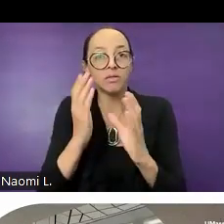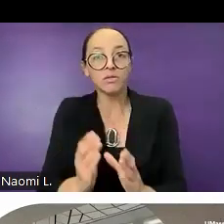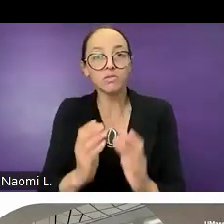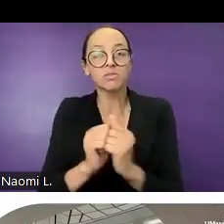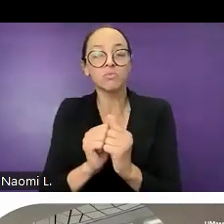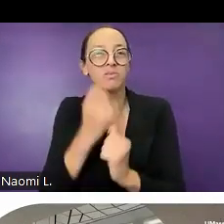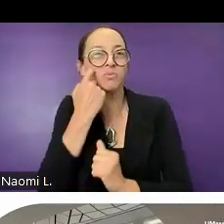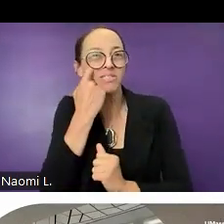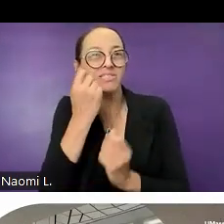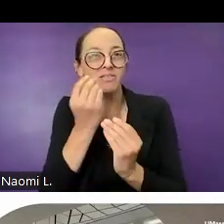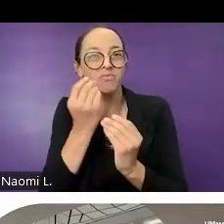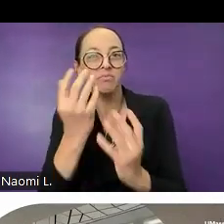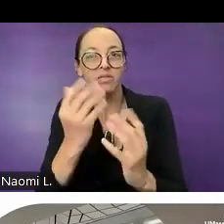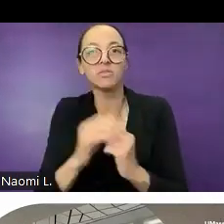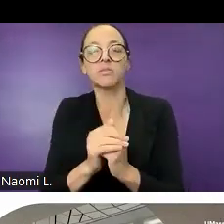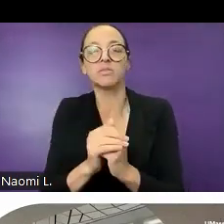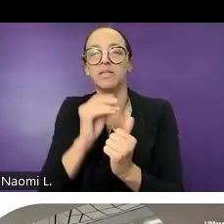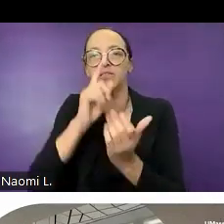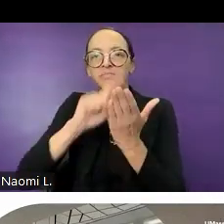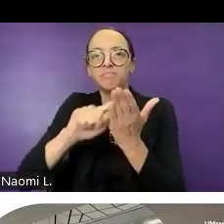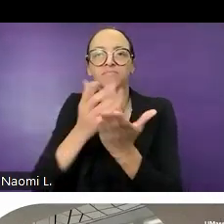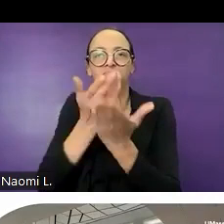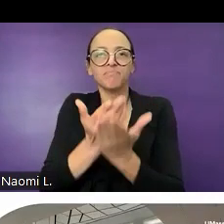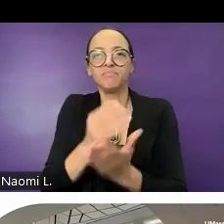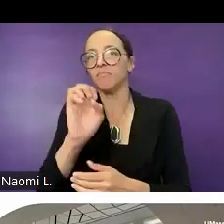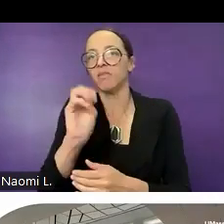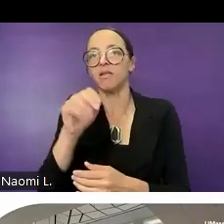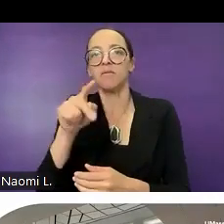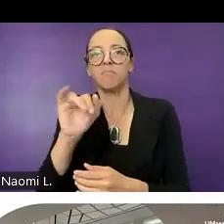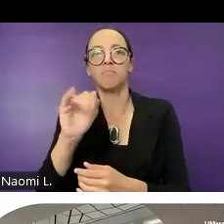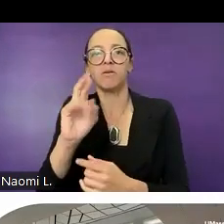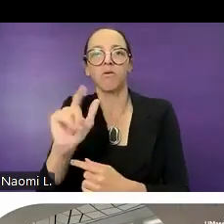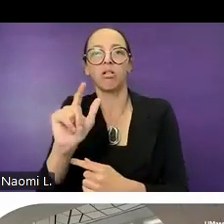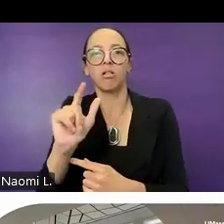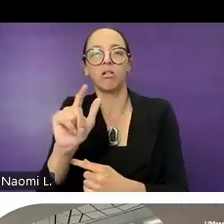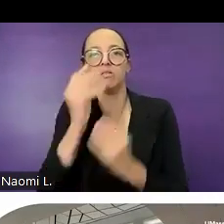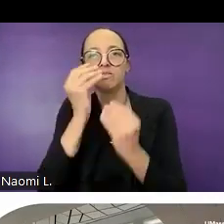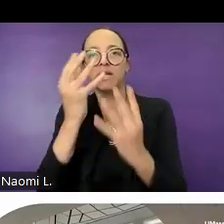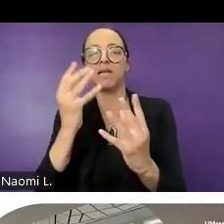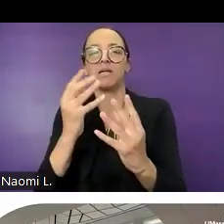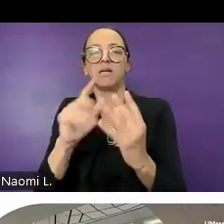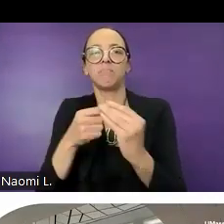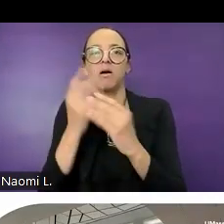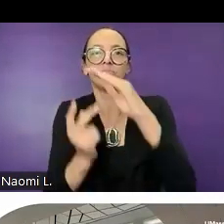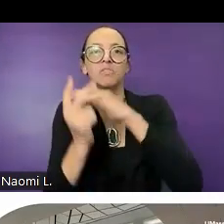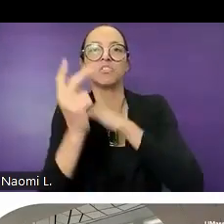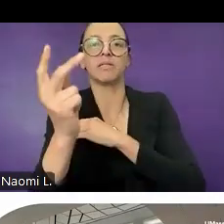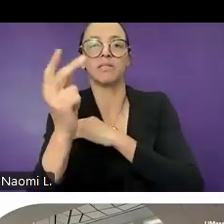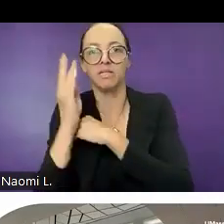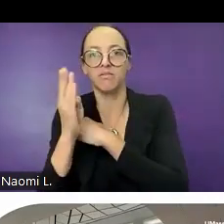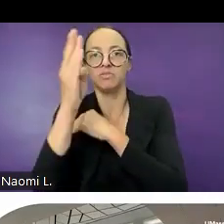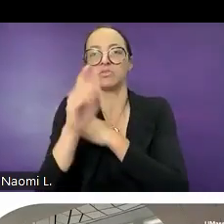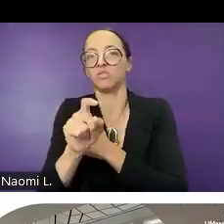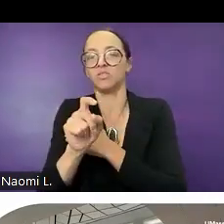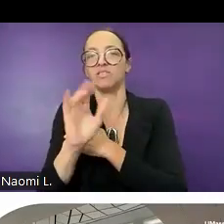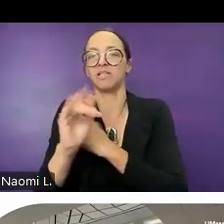focused on the current and projected future needs of this population, okay? And in particular, our